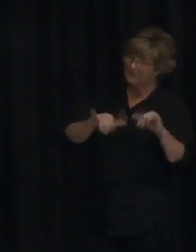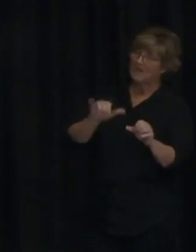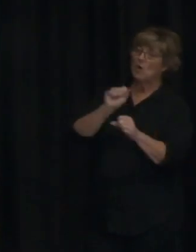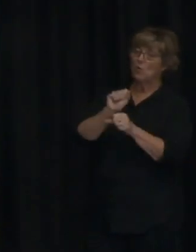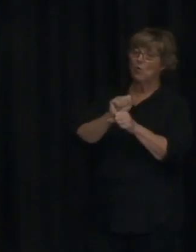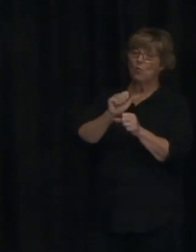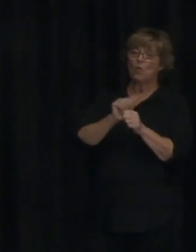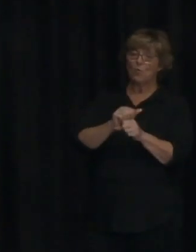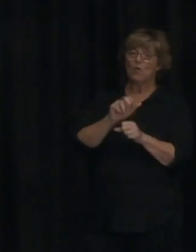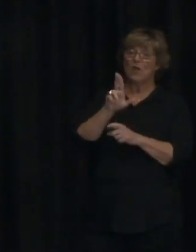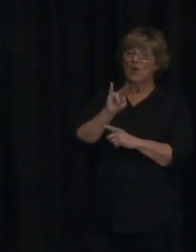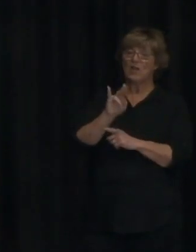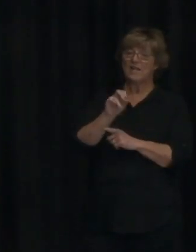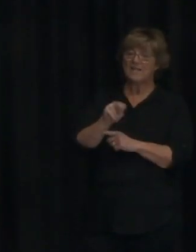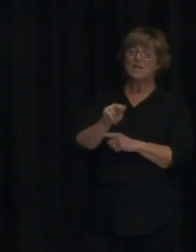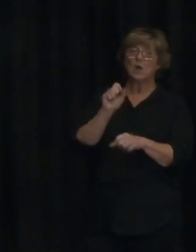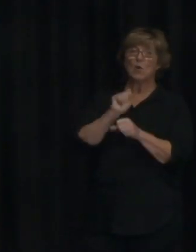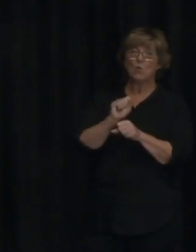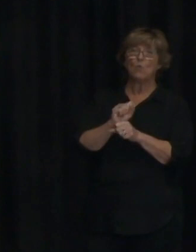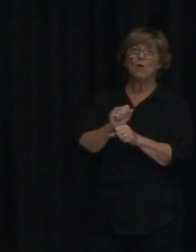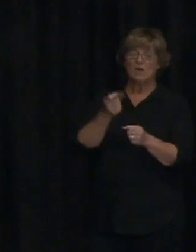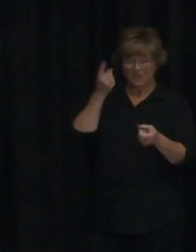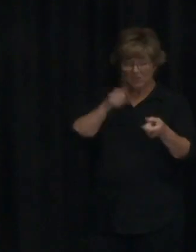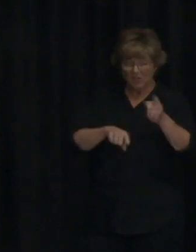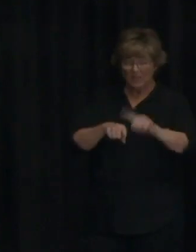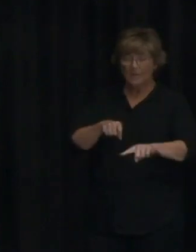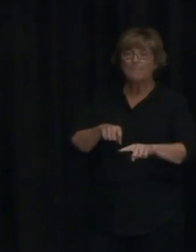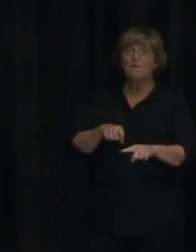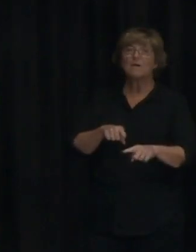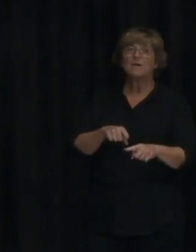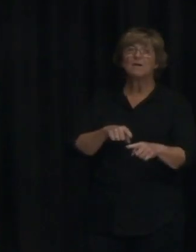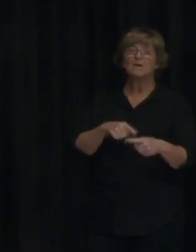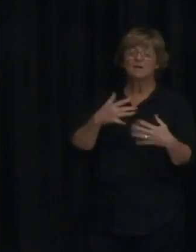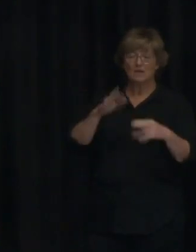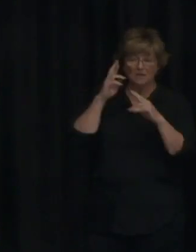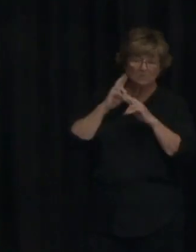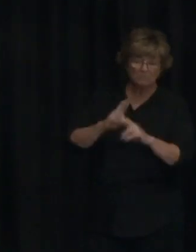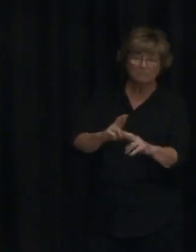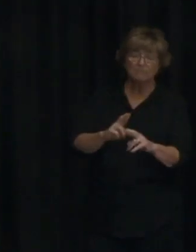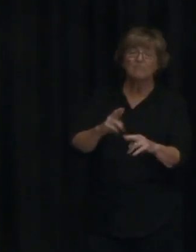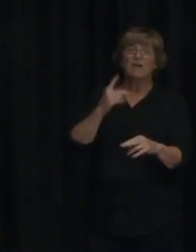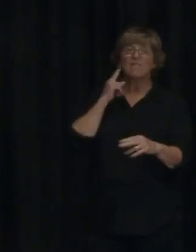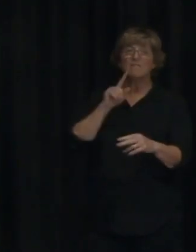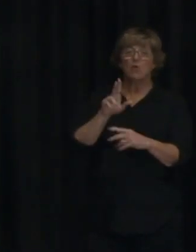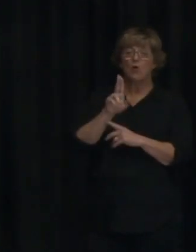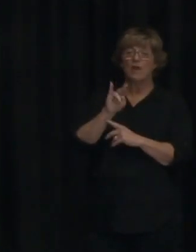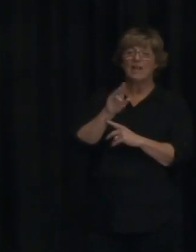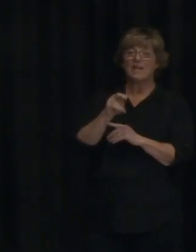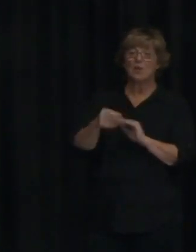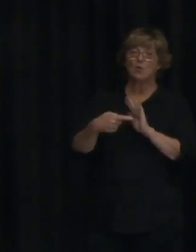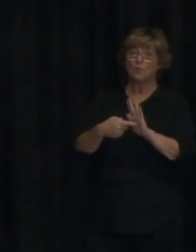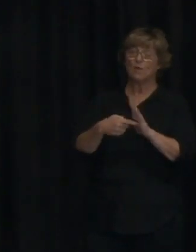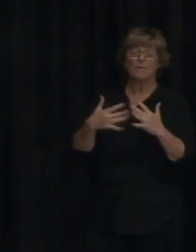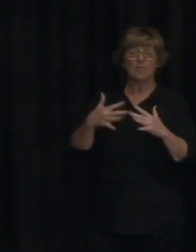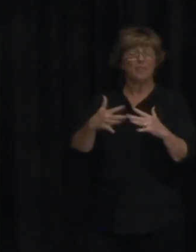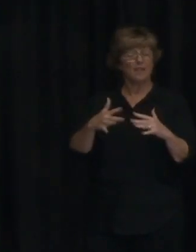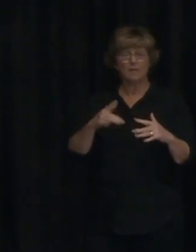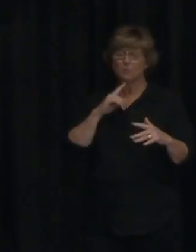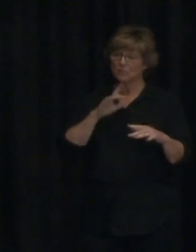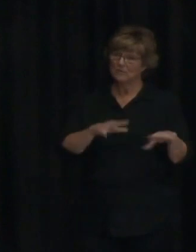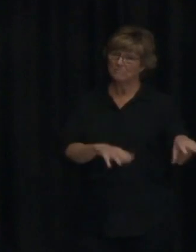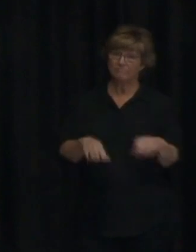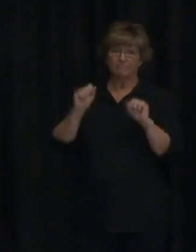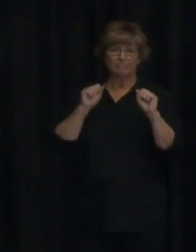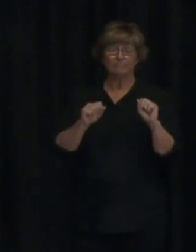units. We're going to work with them in a collaborative spirit, great respect and admiration for the bargaining units that really stepped up last year to address